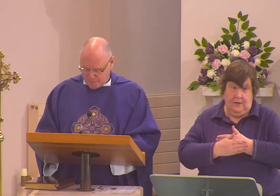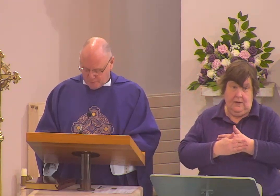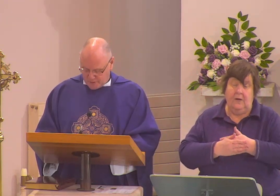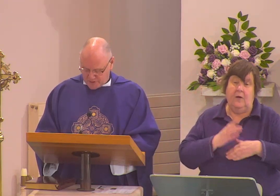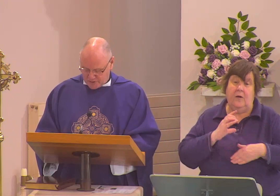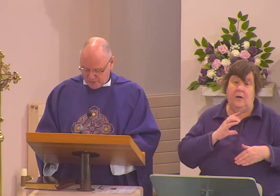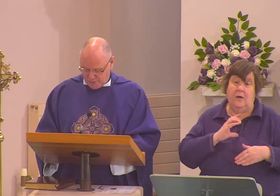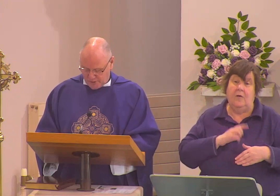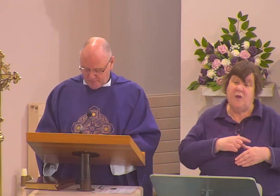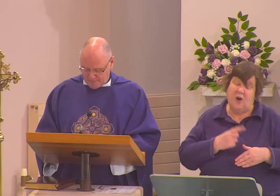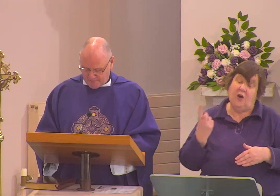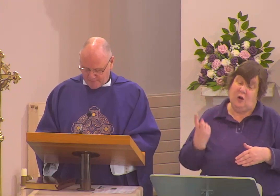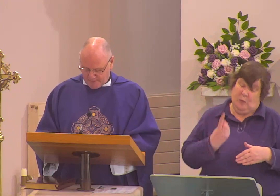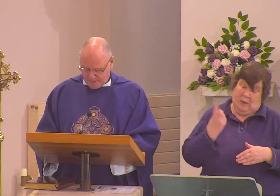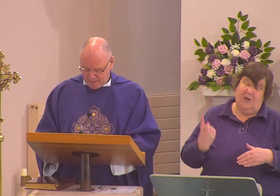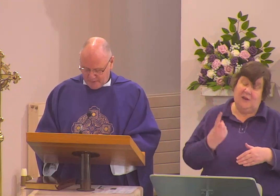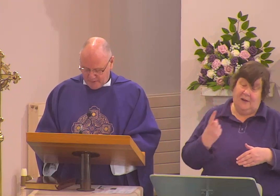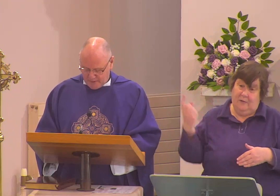for personal prayer.